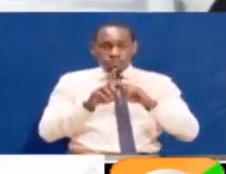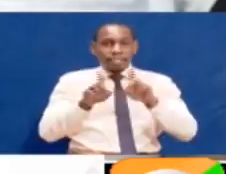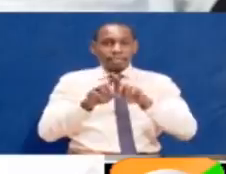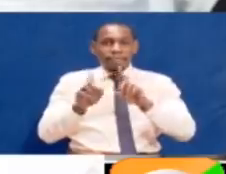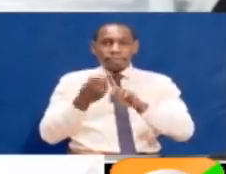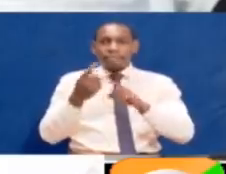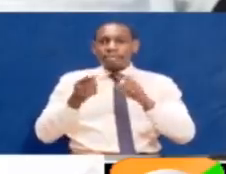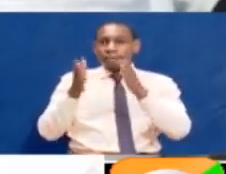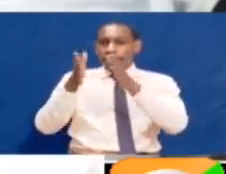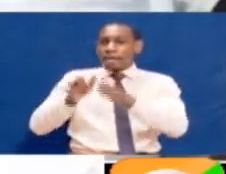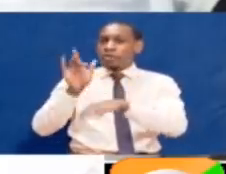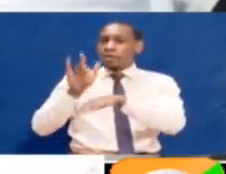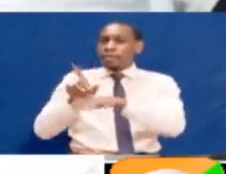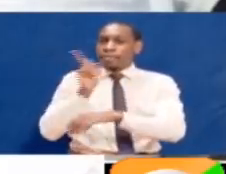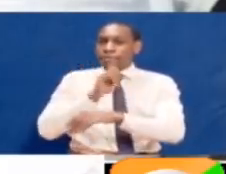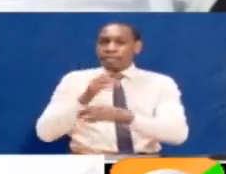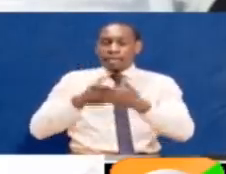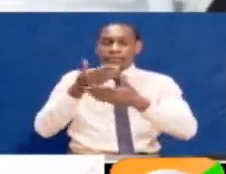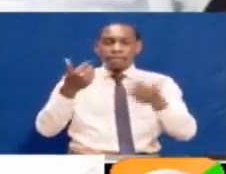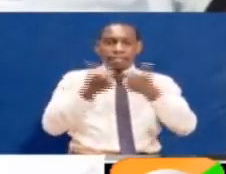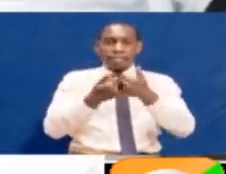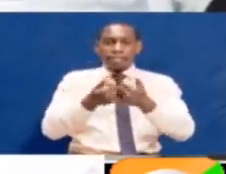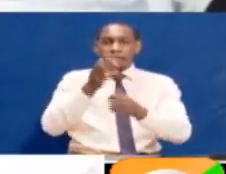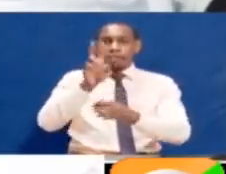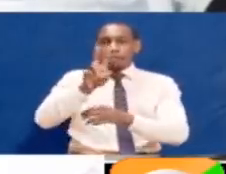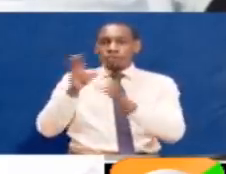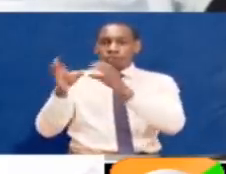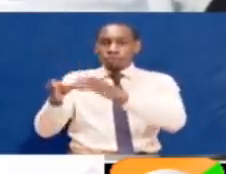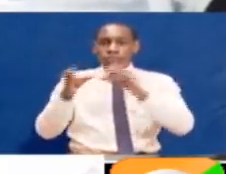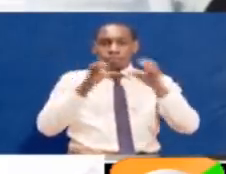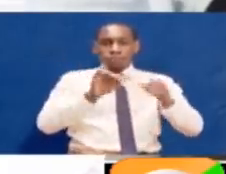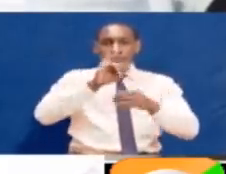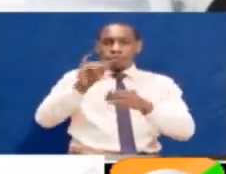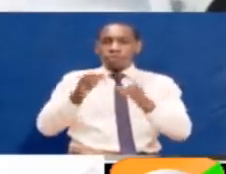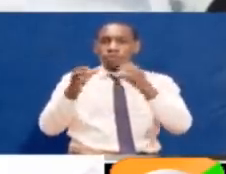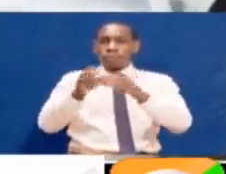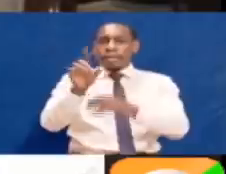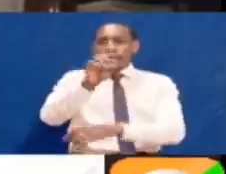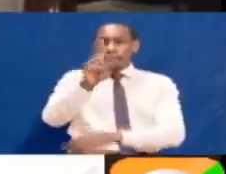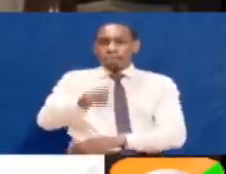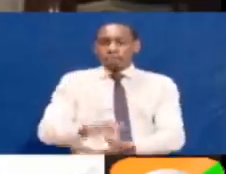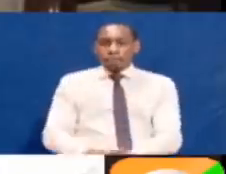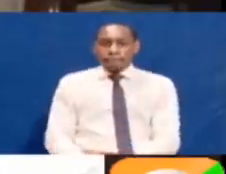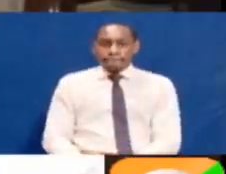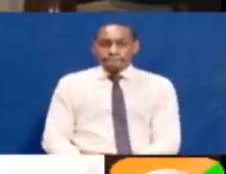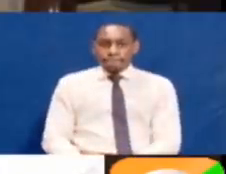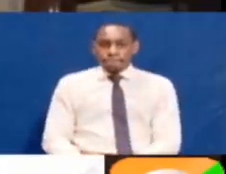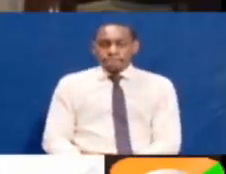the first casualty of these battles between the two sides of Jubilee?